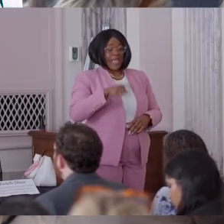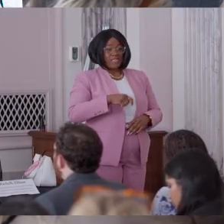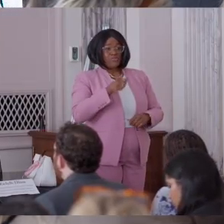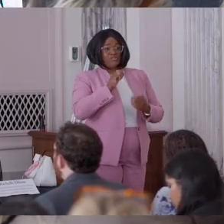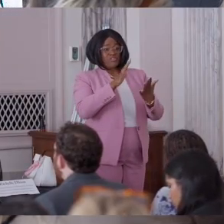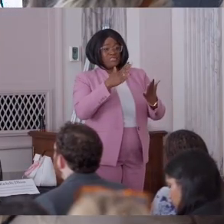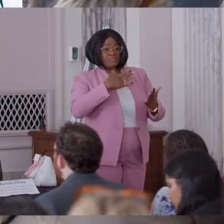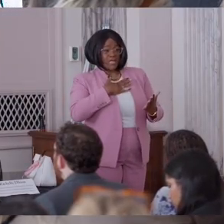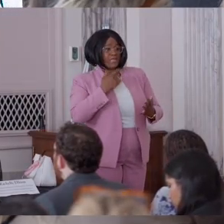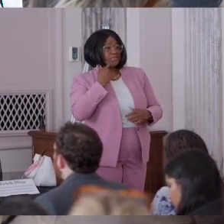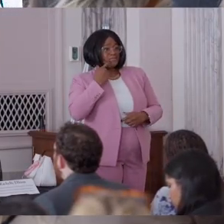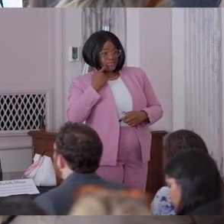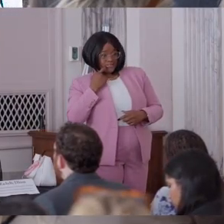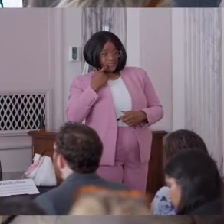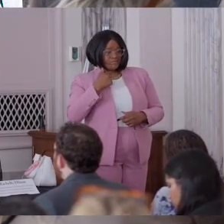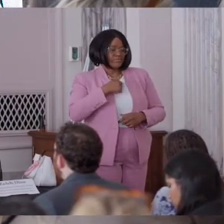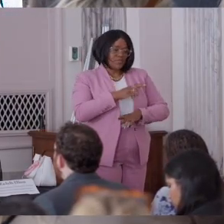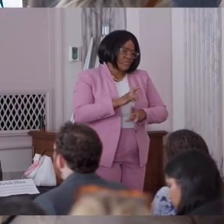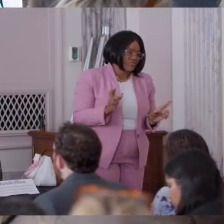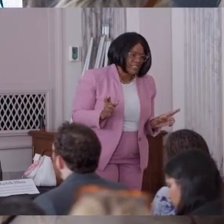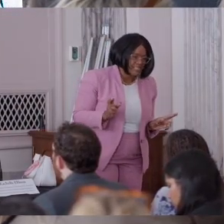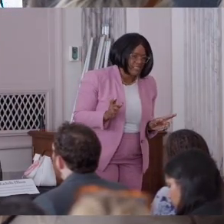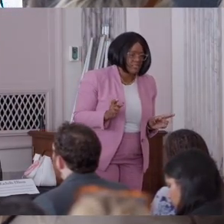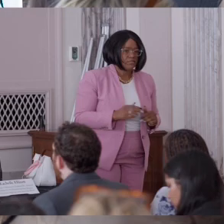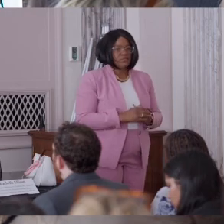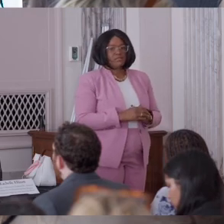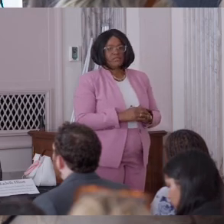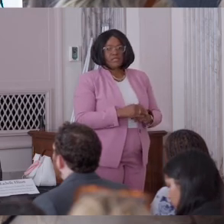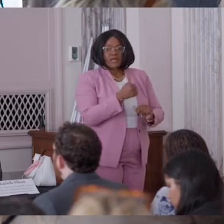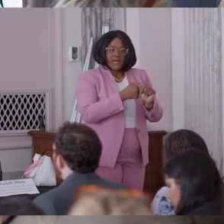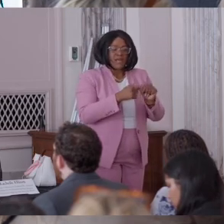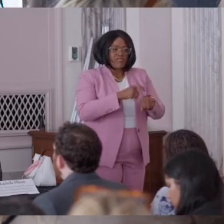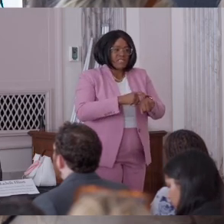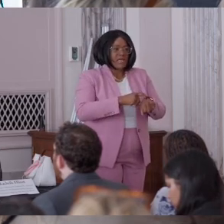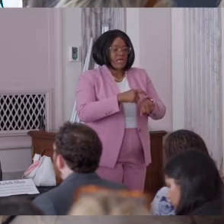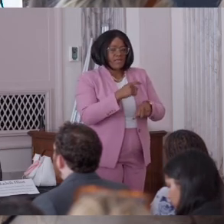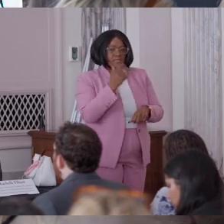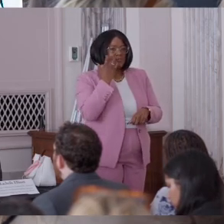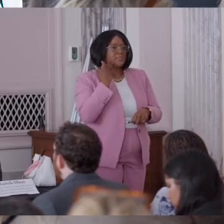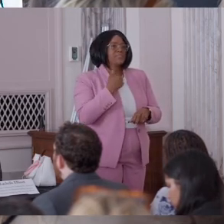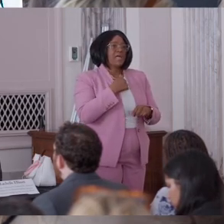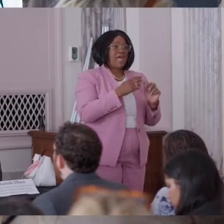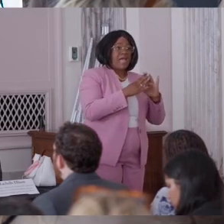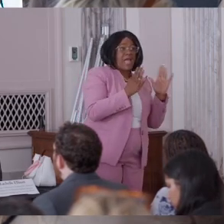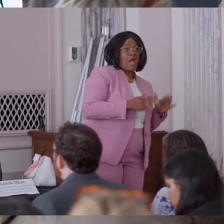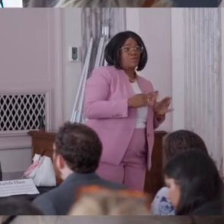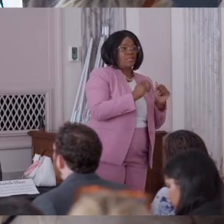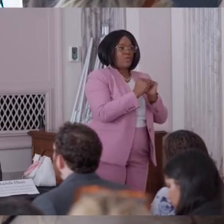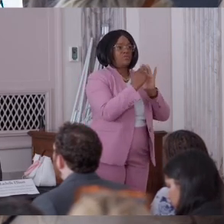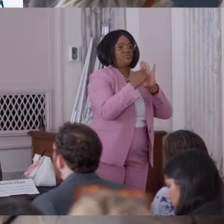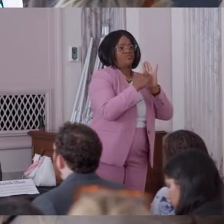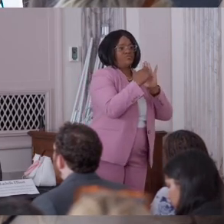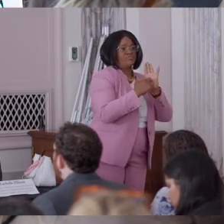substance abuse disorders. I wasn't ready yet. So every time I got housing with conditions, I